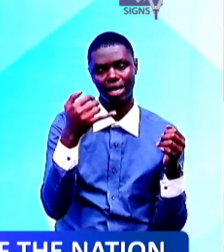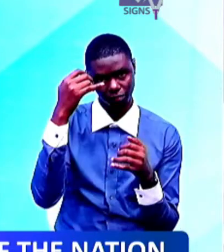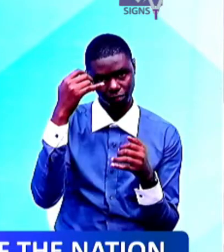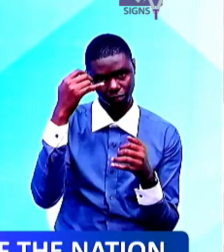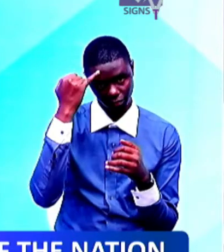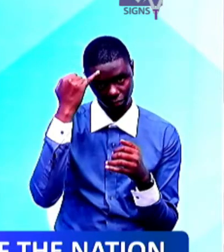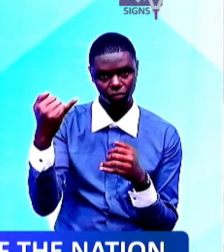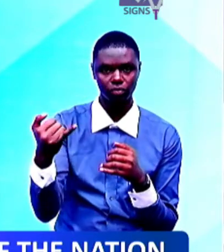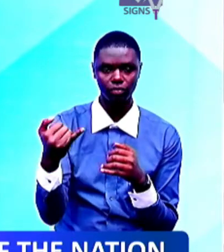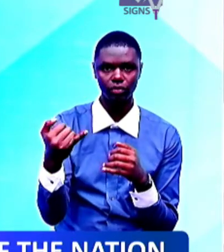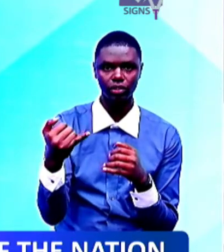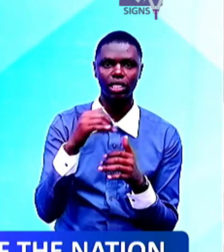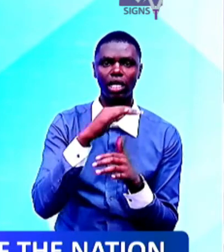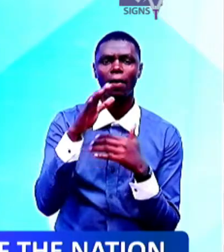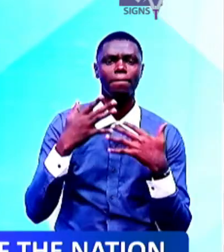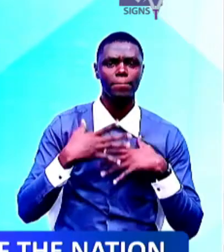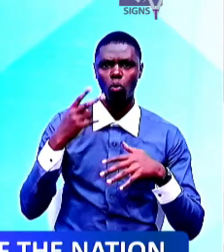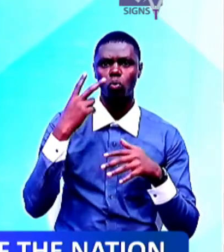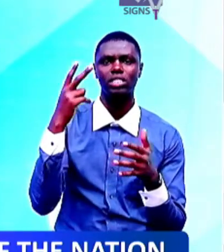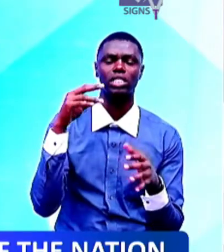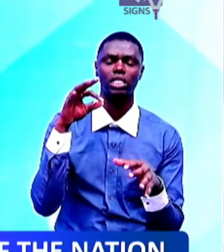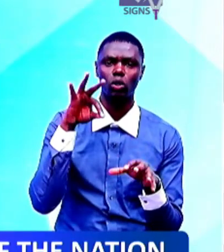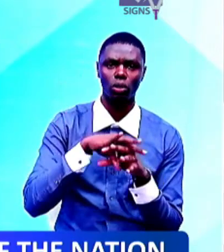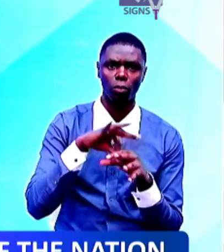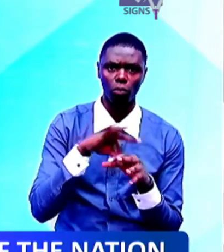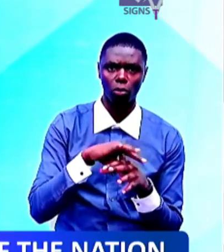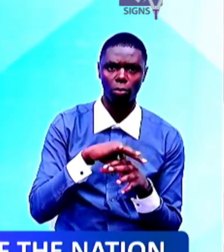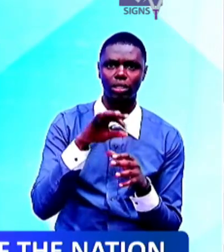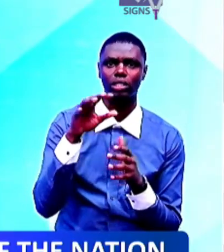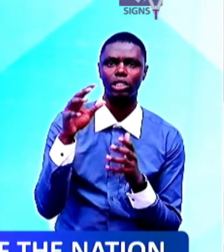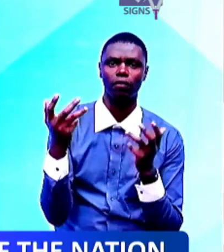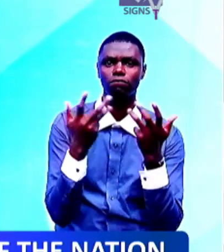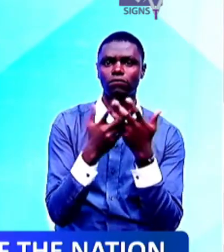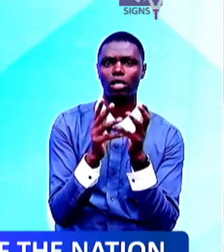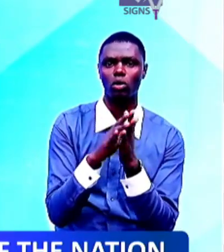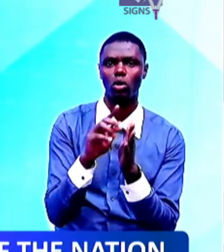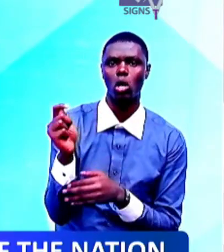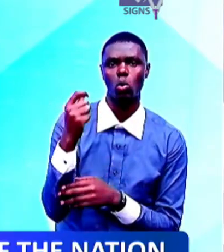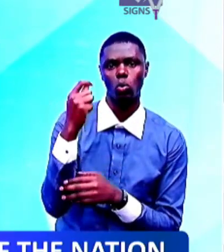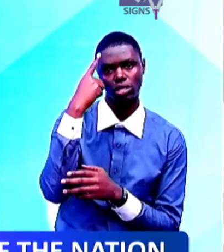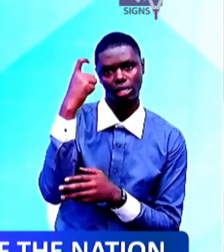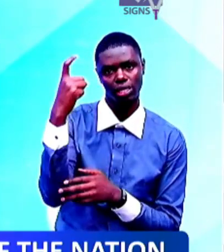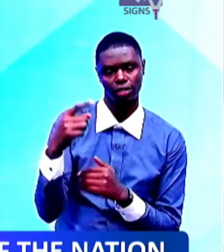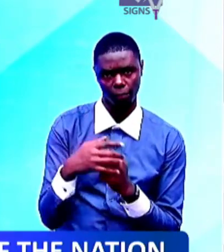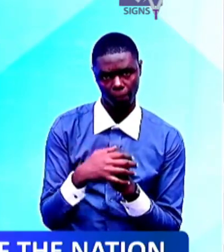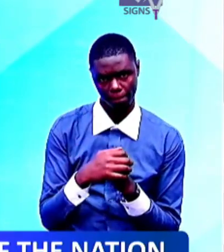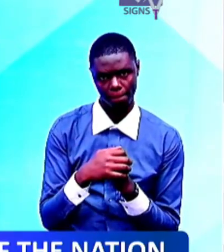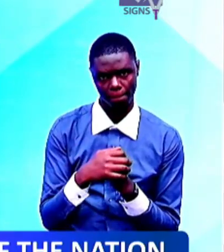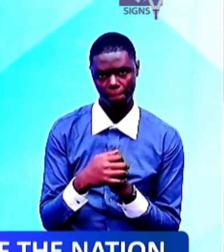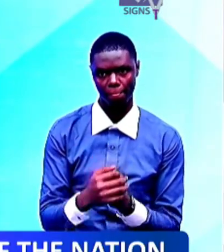we see on the ballot, this one buys into the Kenyan dream?